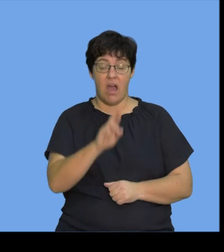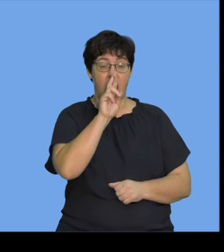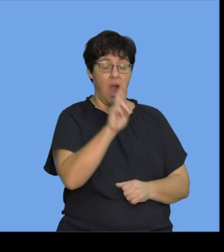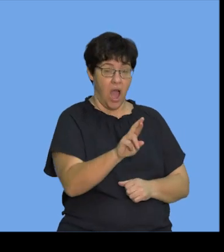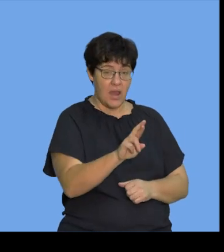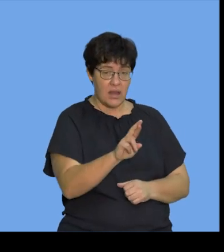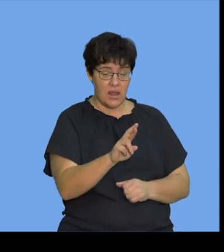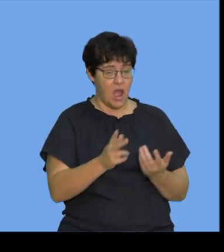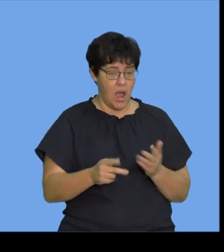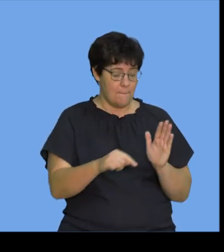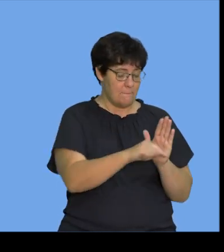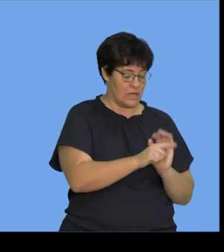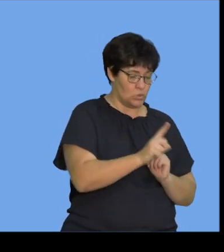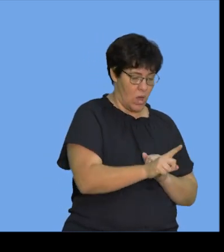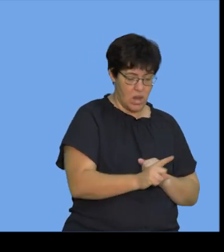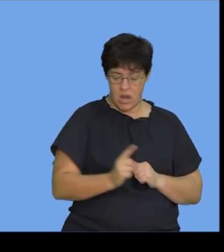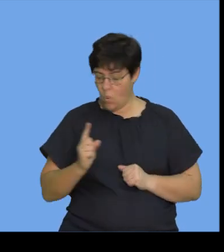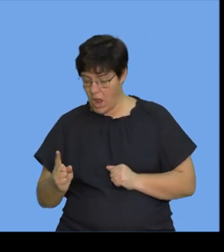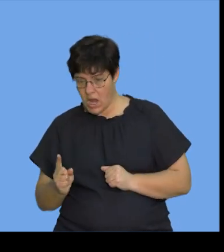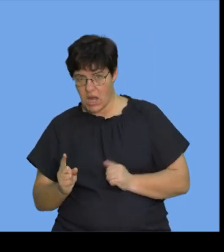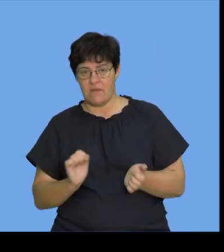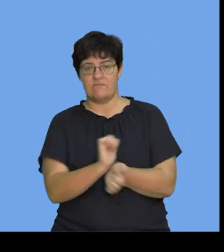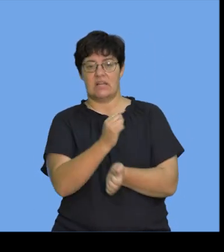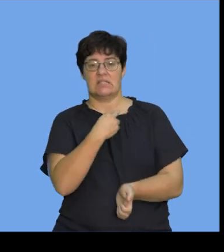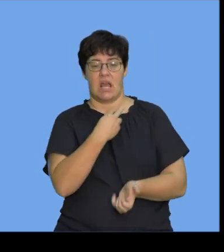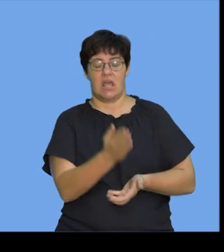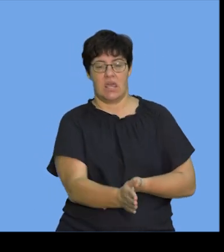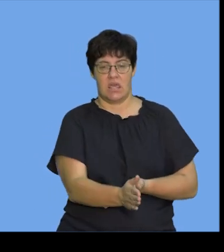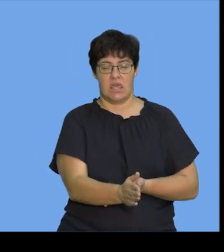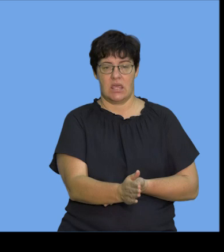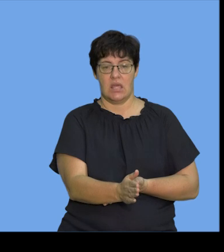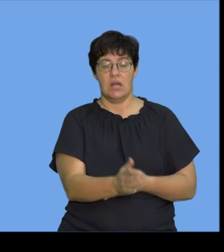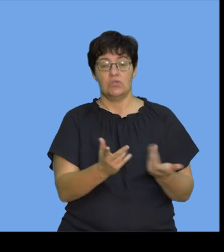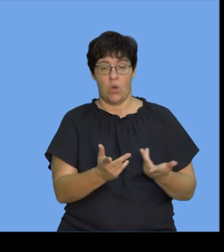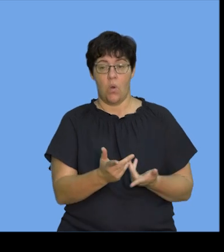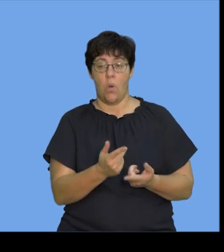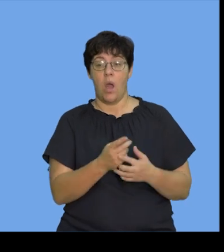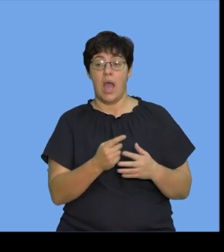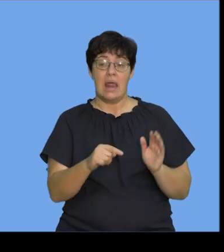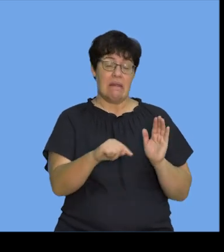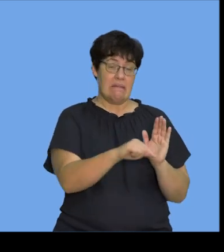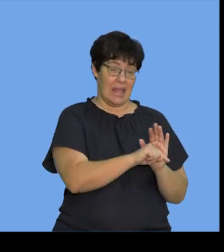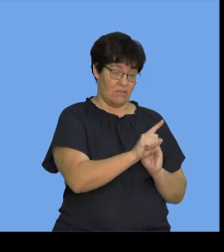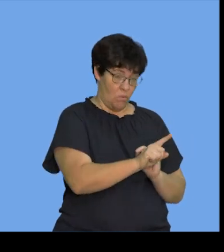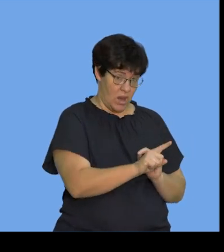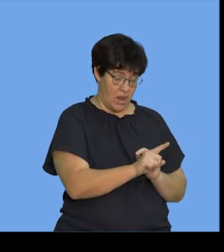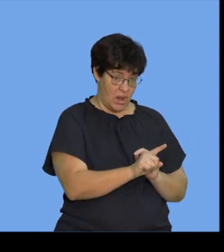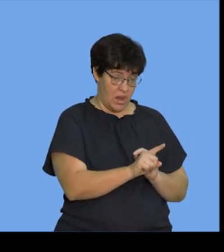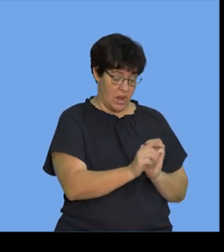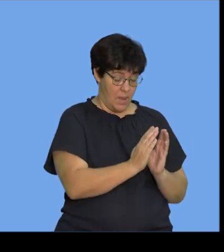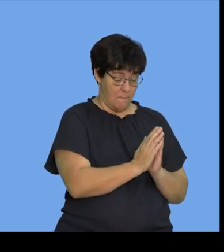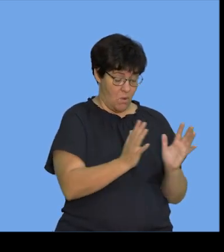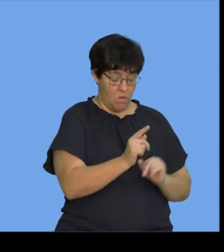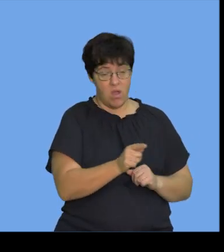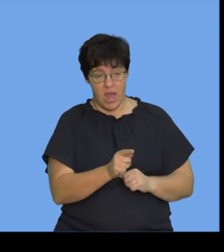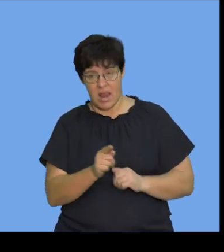trapped between minus 1 and 1. So the value of r should be greater than -1 and should be less